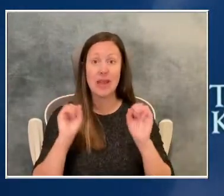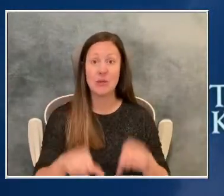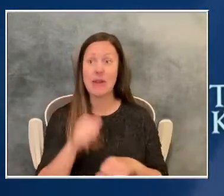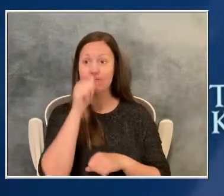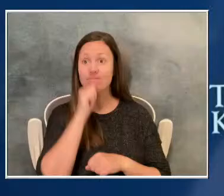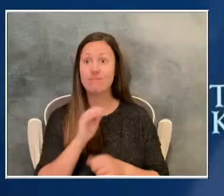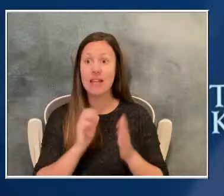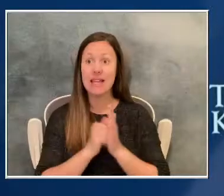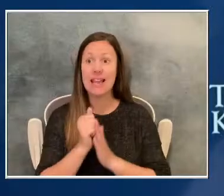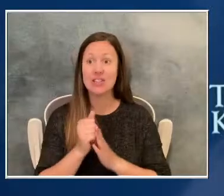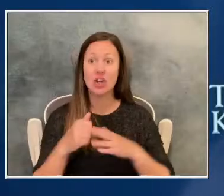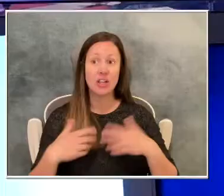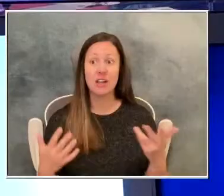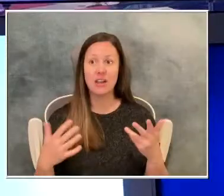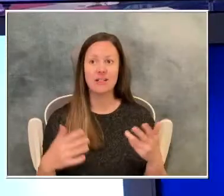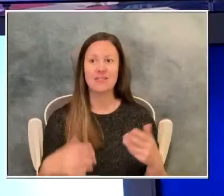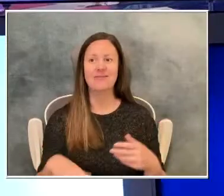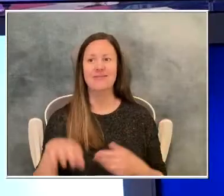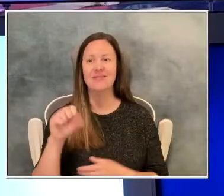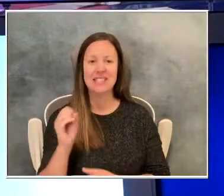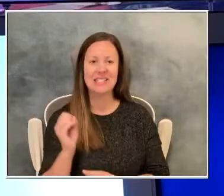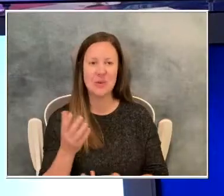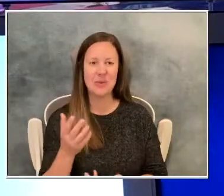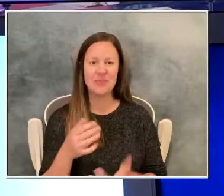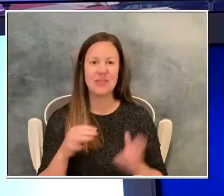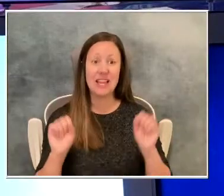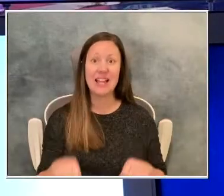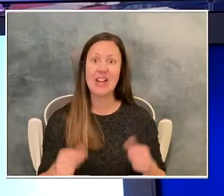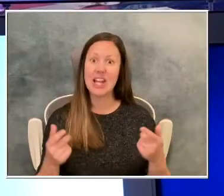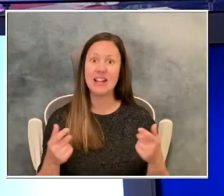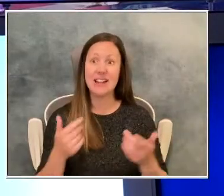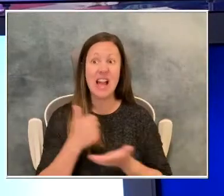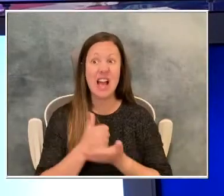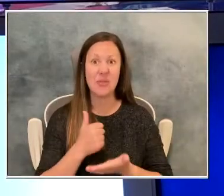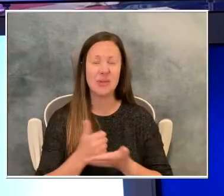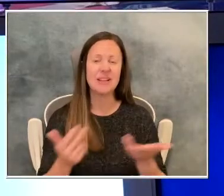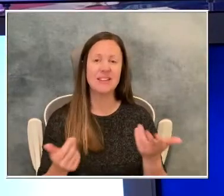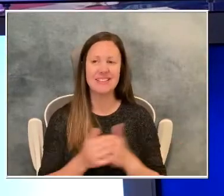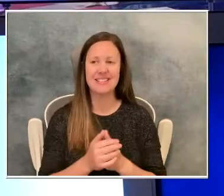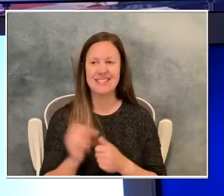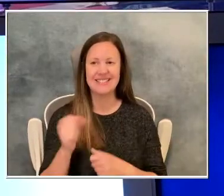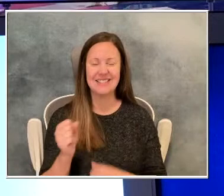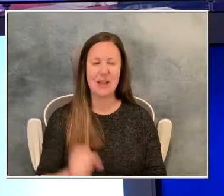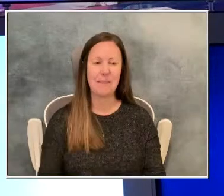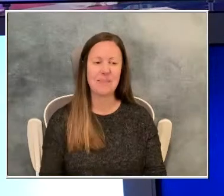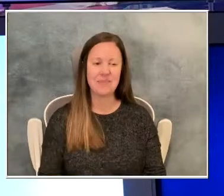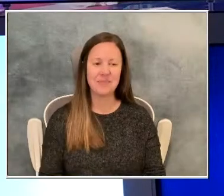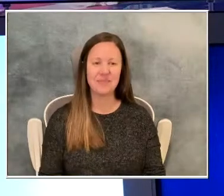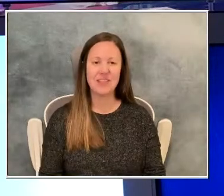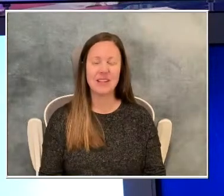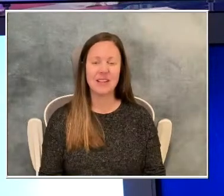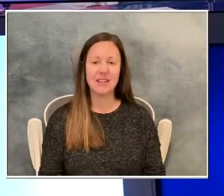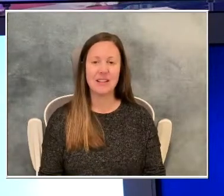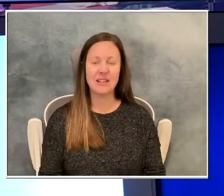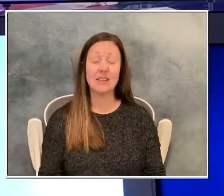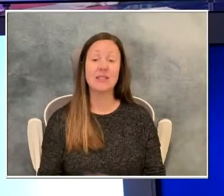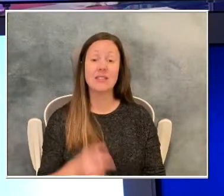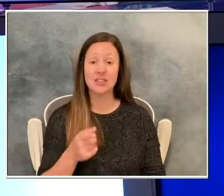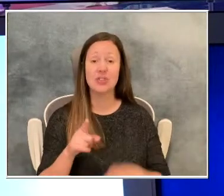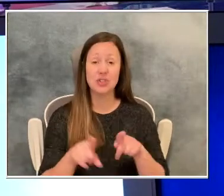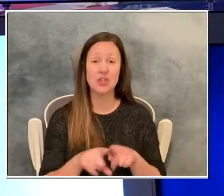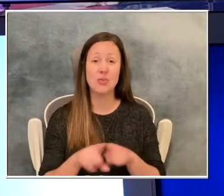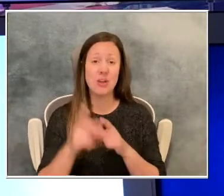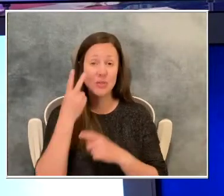good to know. Yes, yes. So it just can help. It just helps. Anything helps. Yes, right, absolutely. Right. Randy wants to know, do you also see families